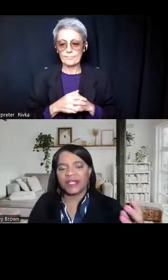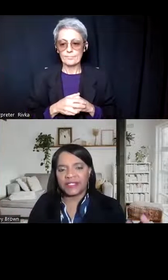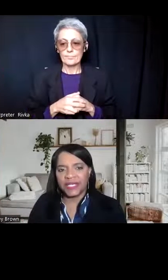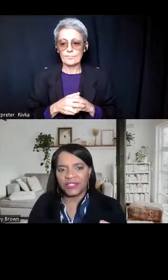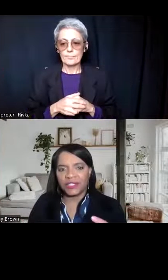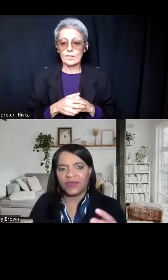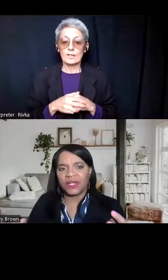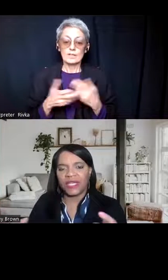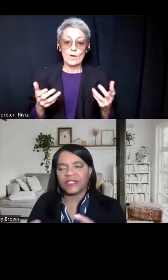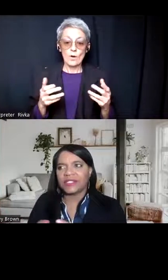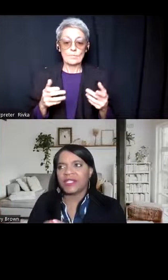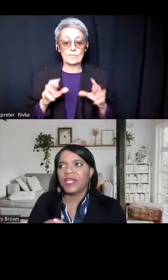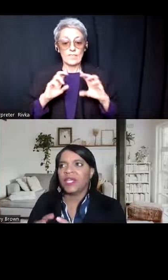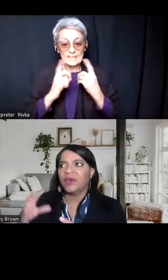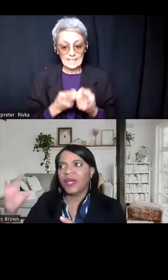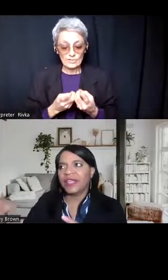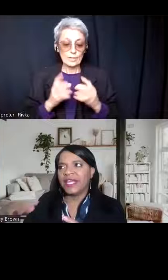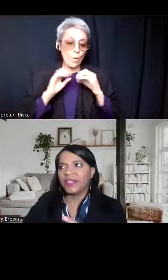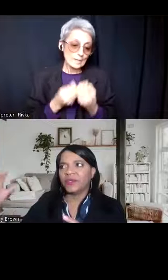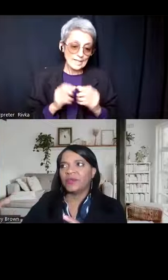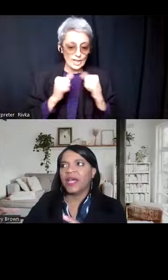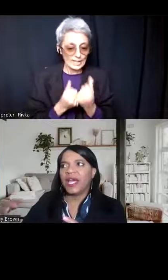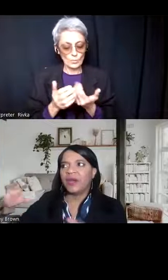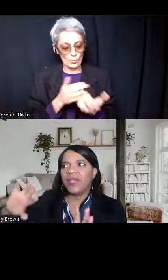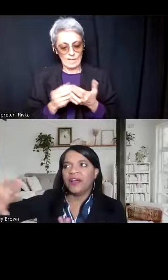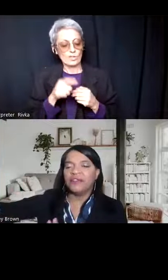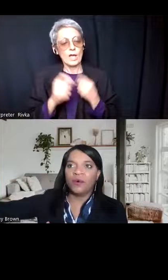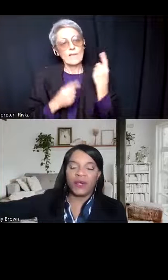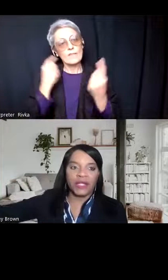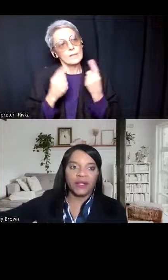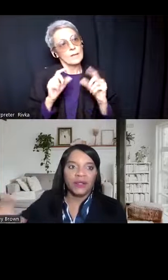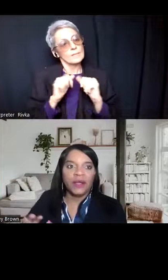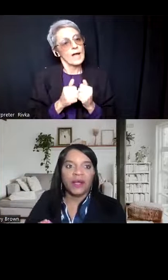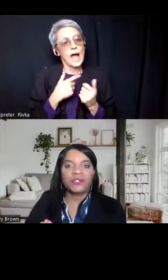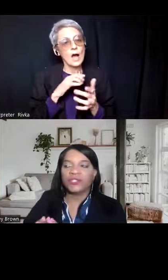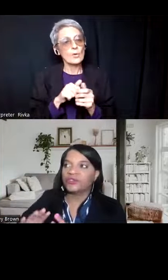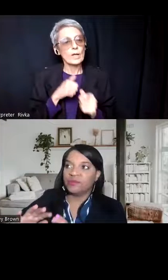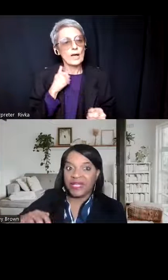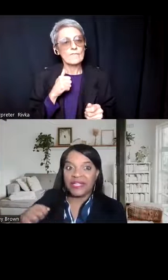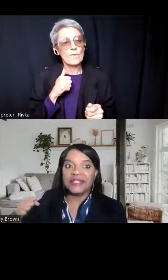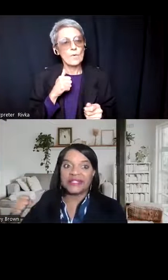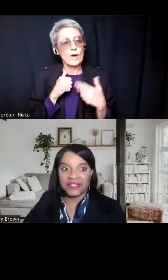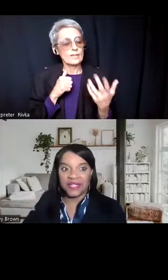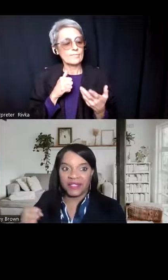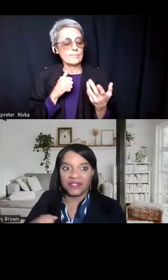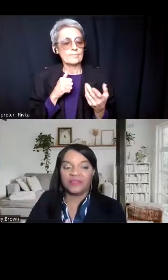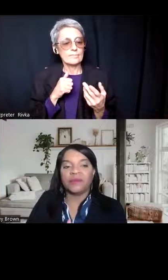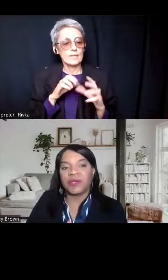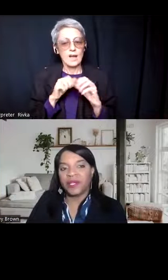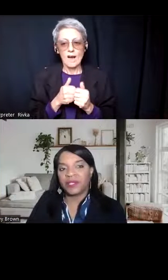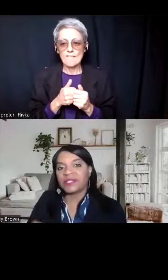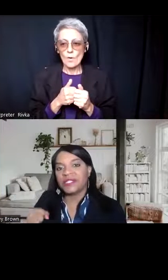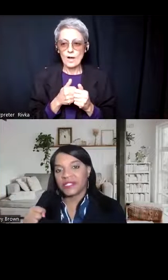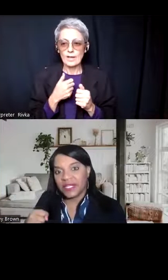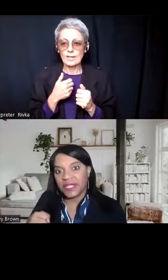an organization or an agency, you want to think through, how do we avoid children being disconnected from